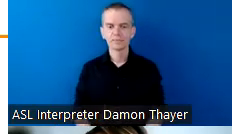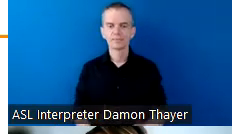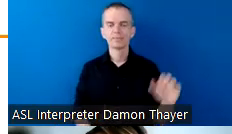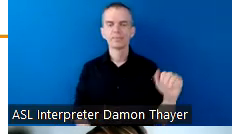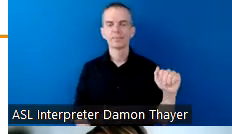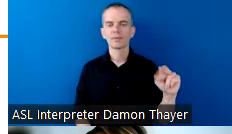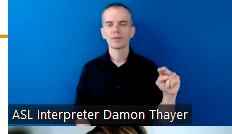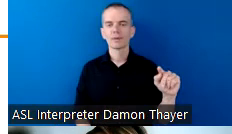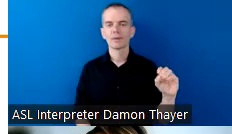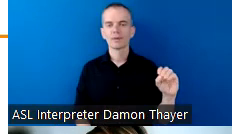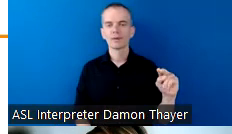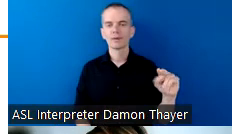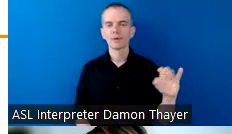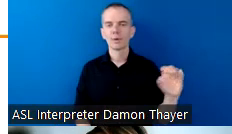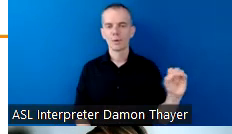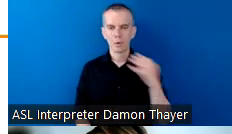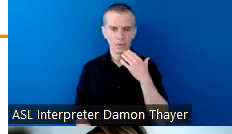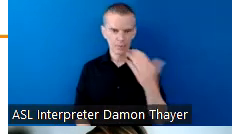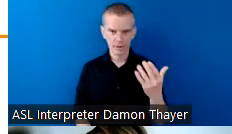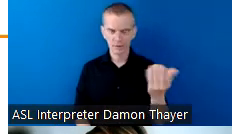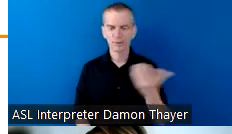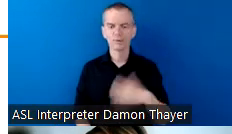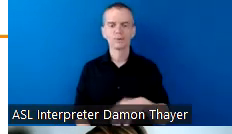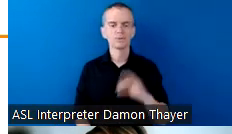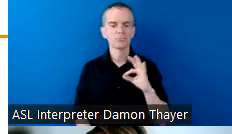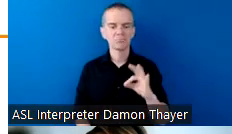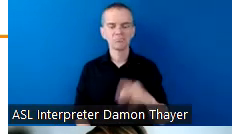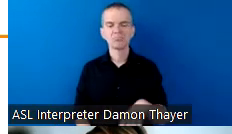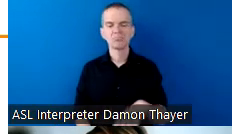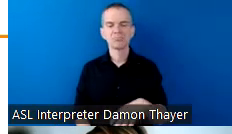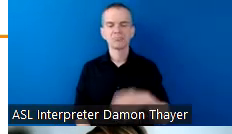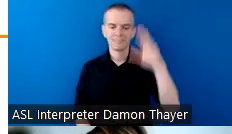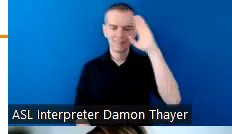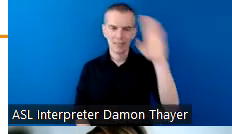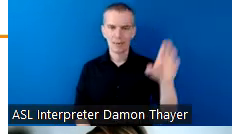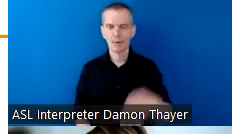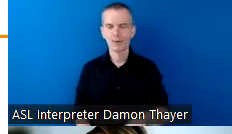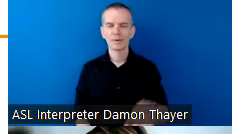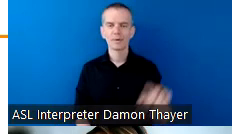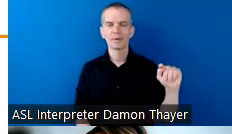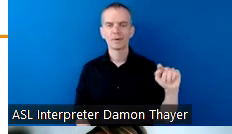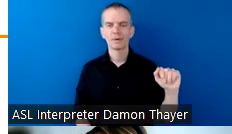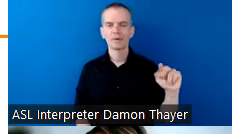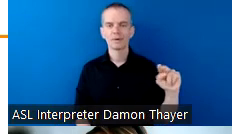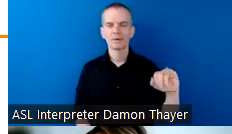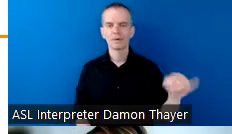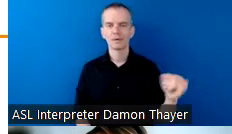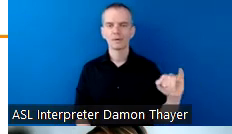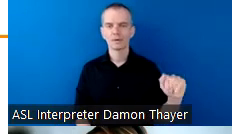Antonio, greetings. Loud and clear. Thank you. Welcome. Hello. Tanya, audio's